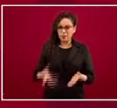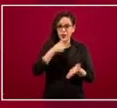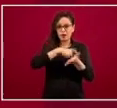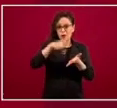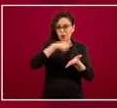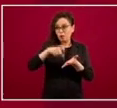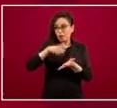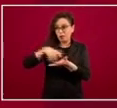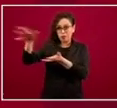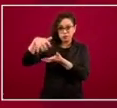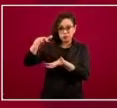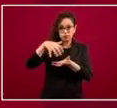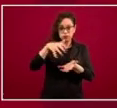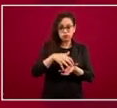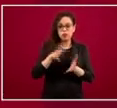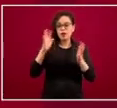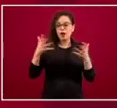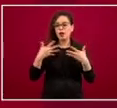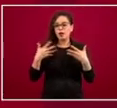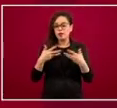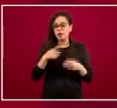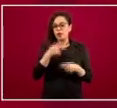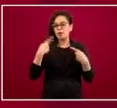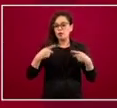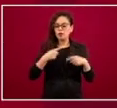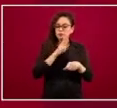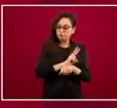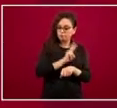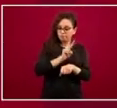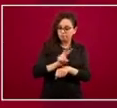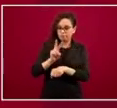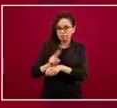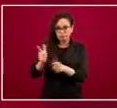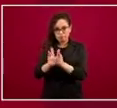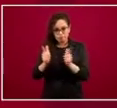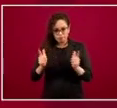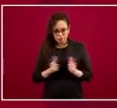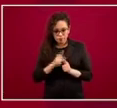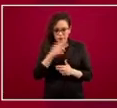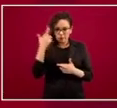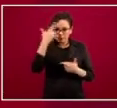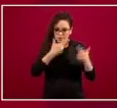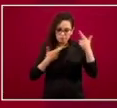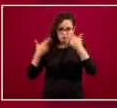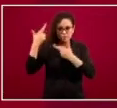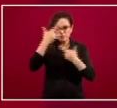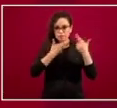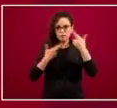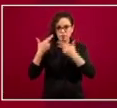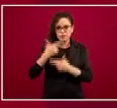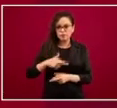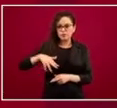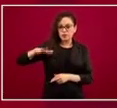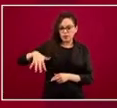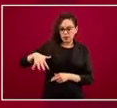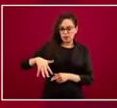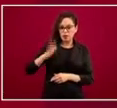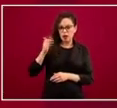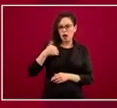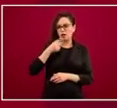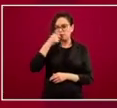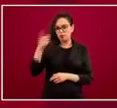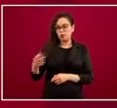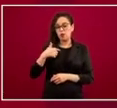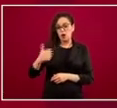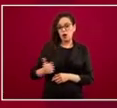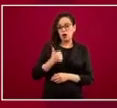it. Everything that we buy has to undergo a technical revision. We have a technical team,